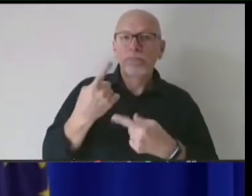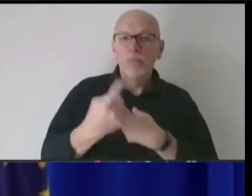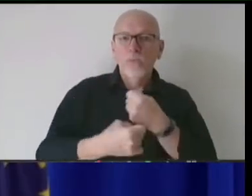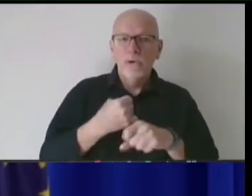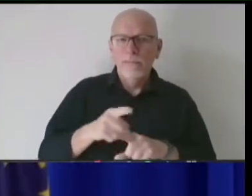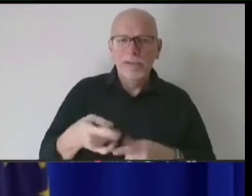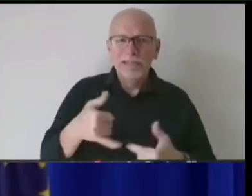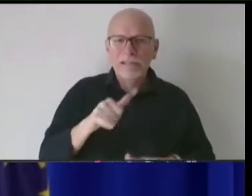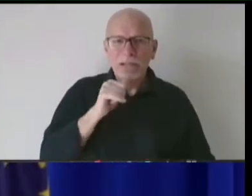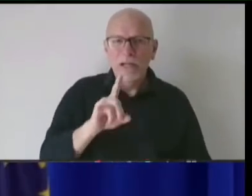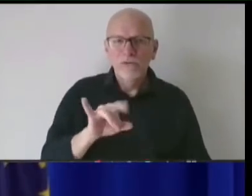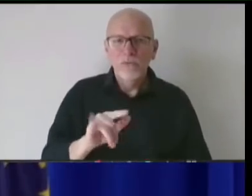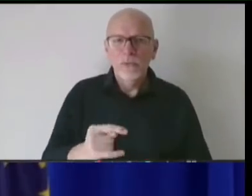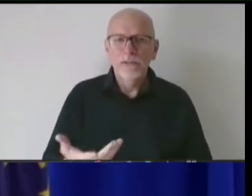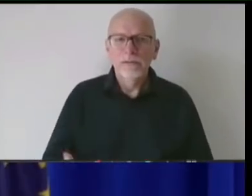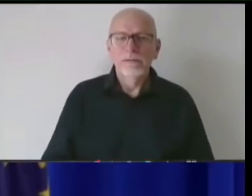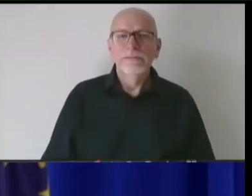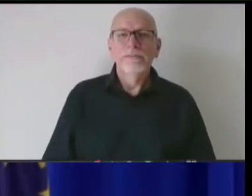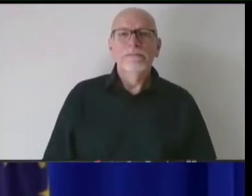doing?